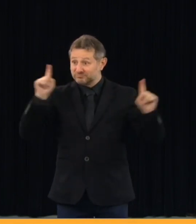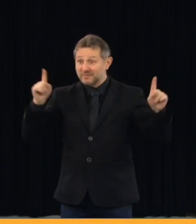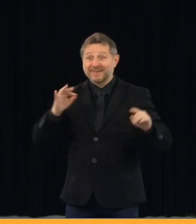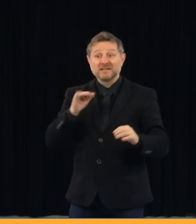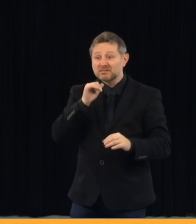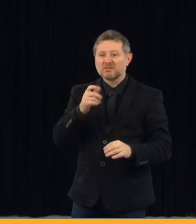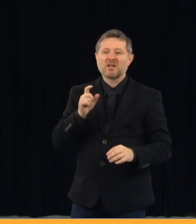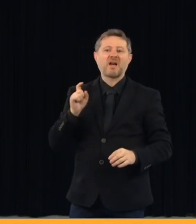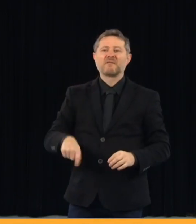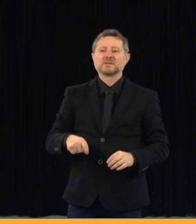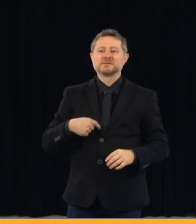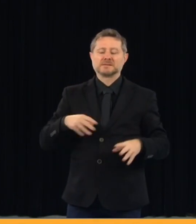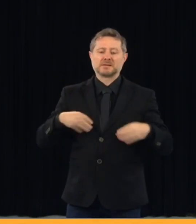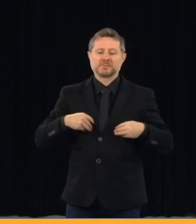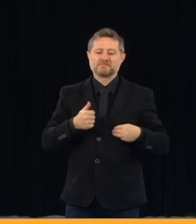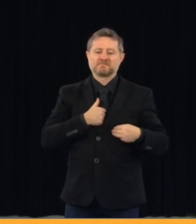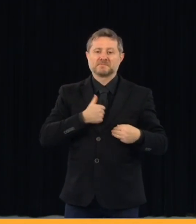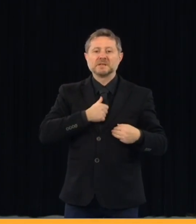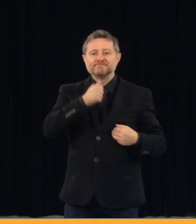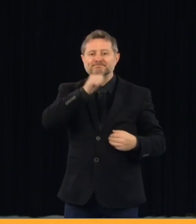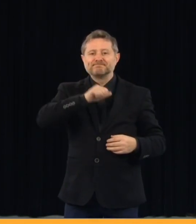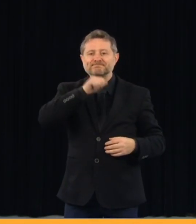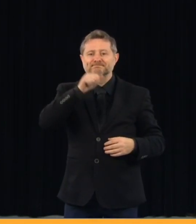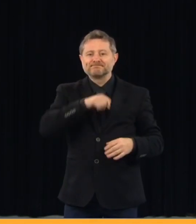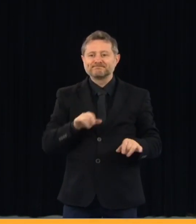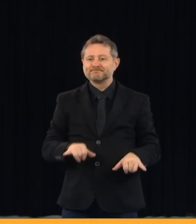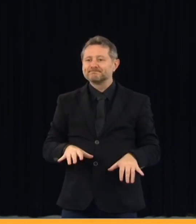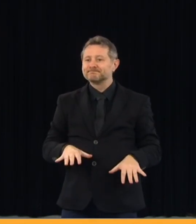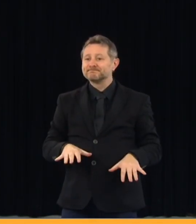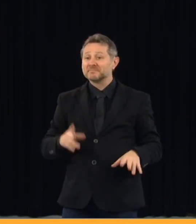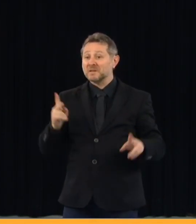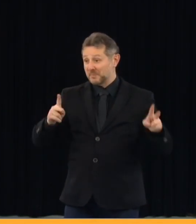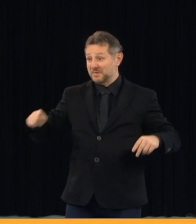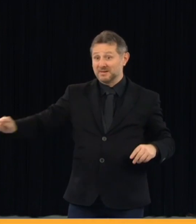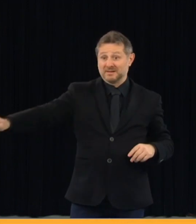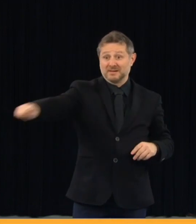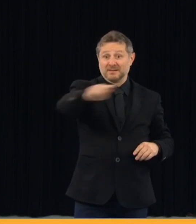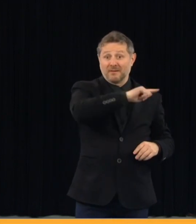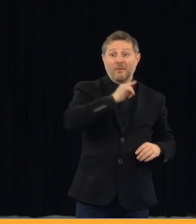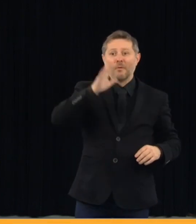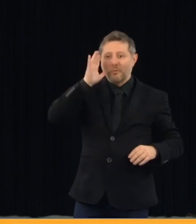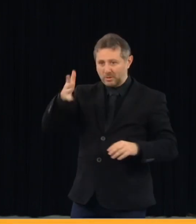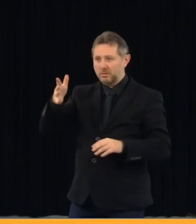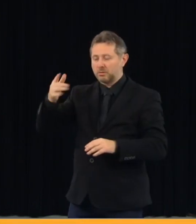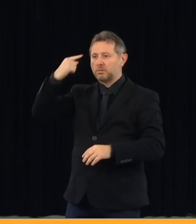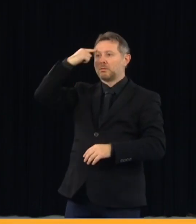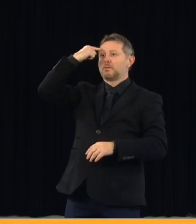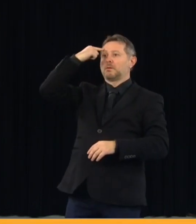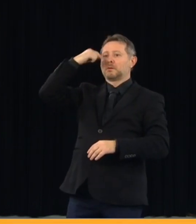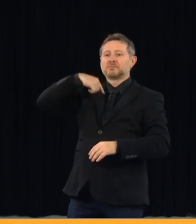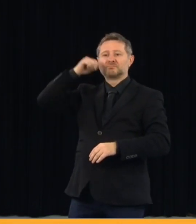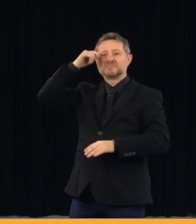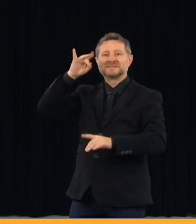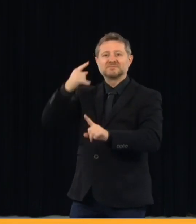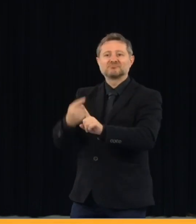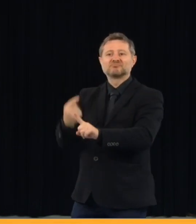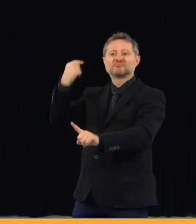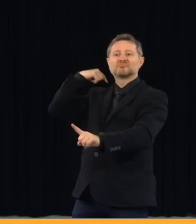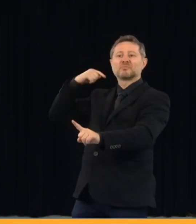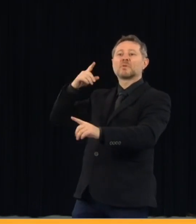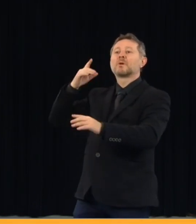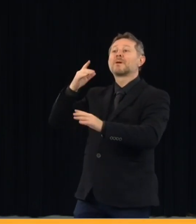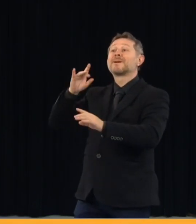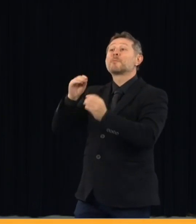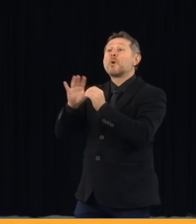And when one of those experiences now, people will remember this period, maybe more than any other period in our lives. And people